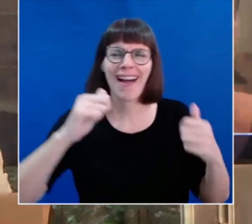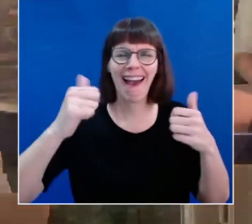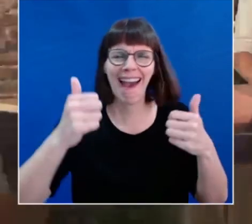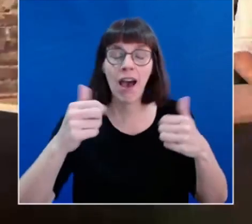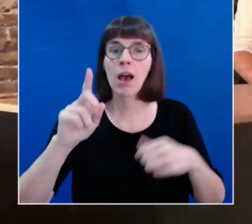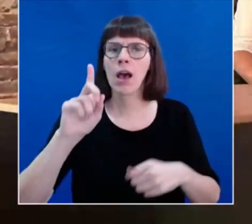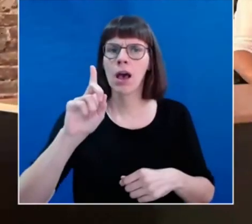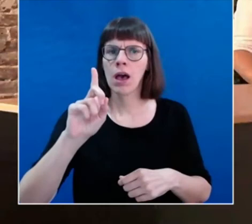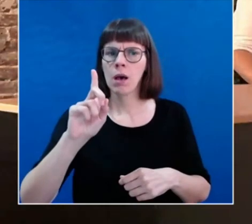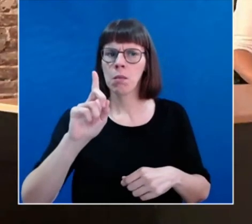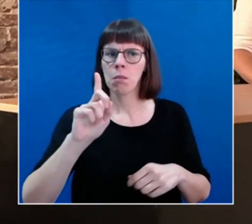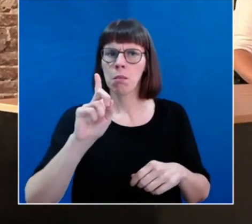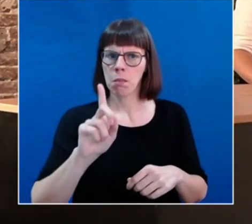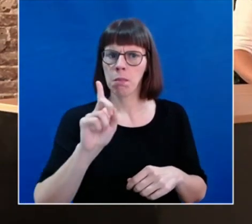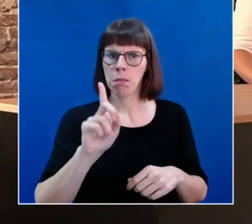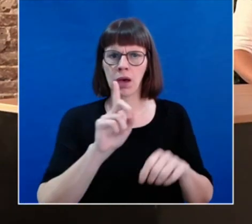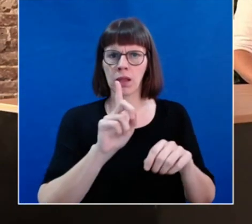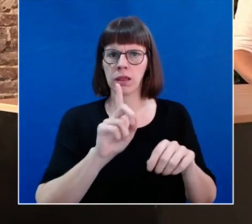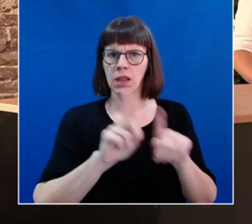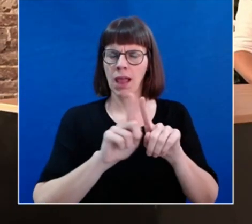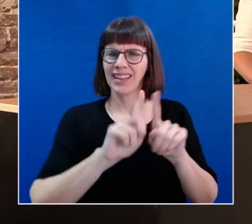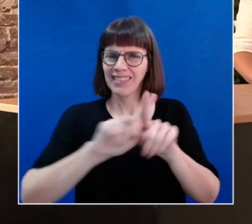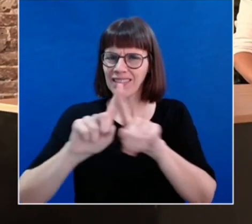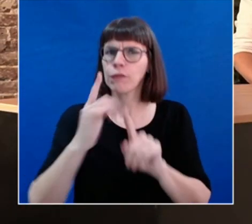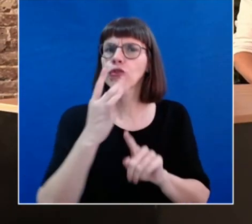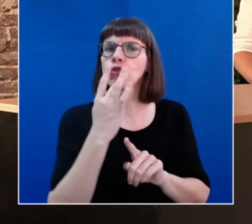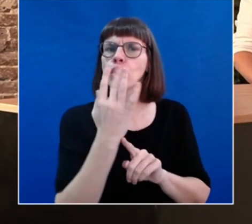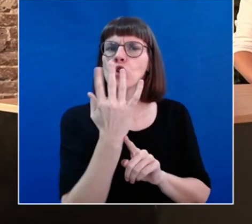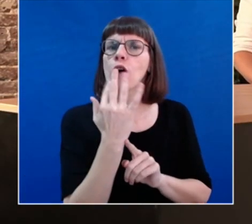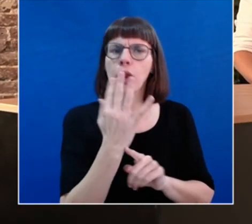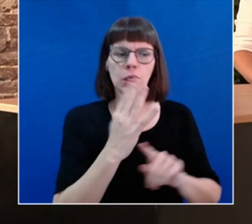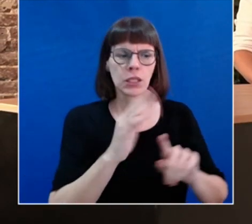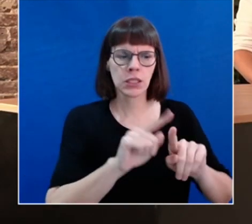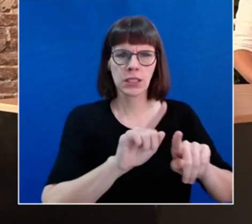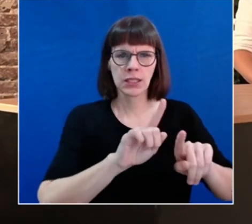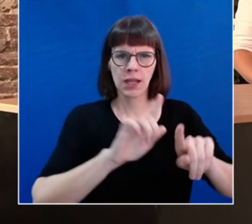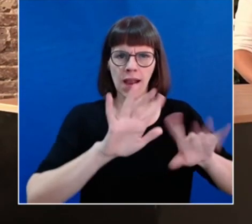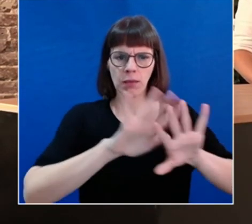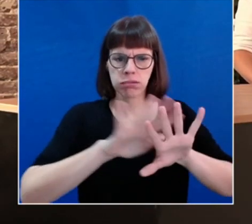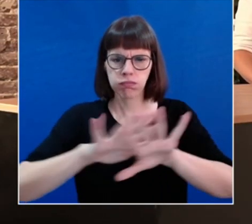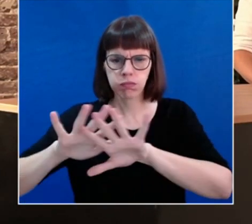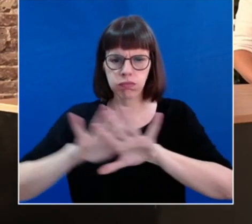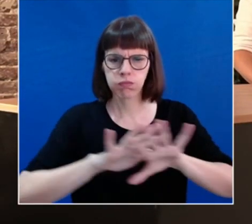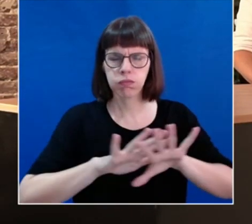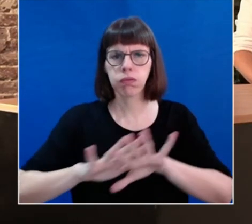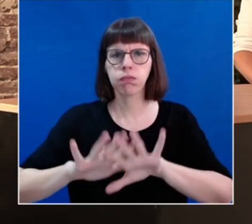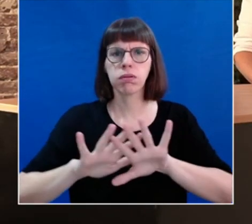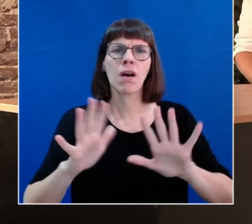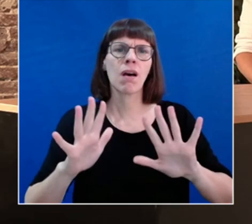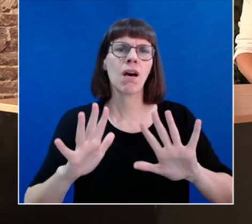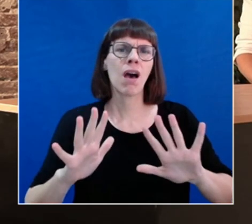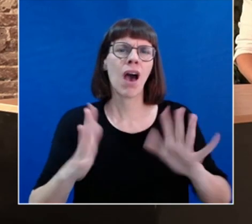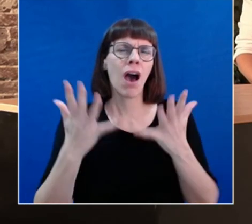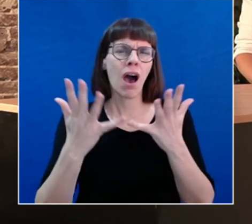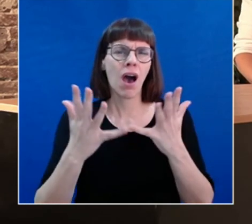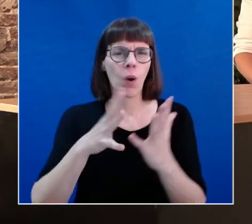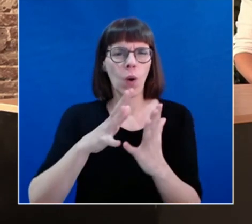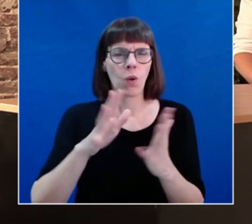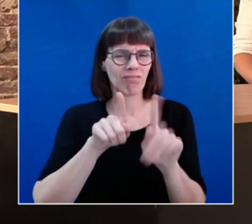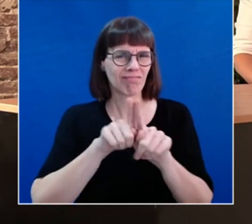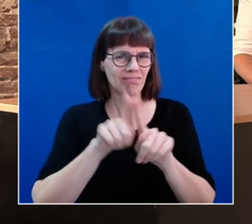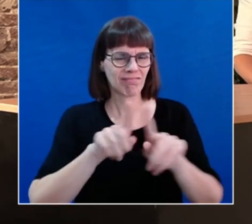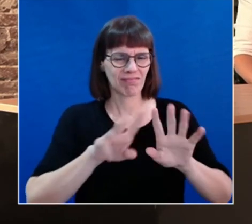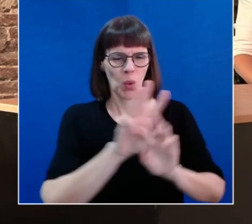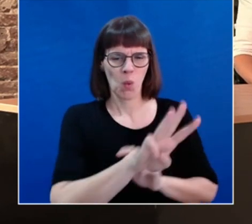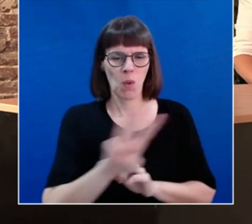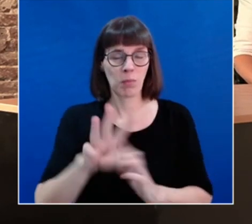is the relationship between colors and how text behaves on and looks in different